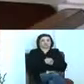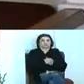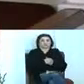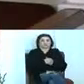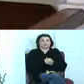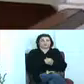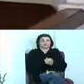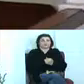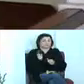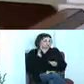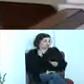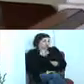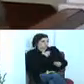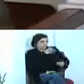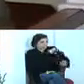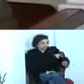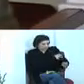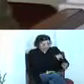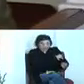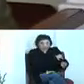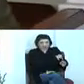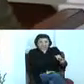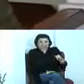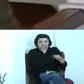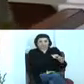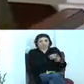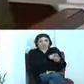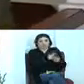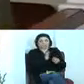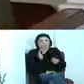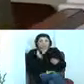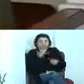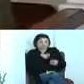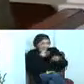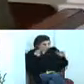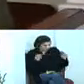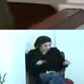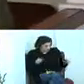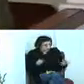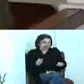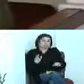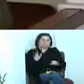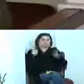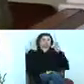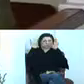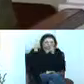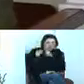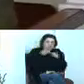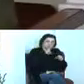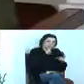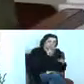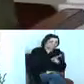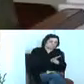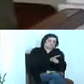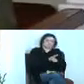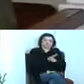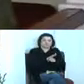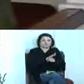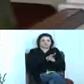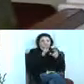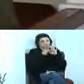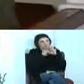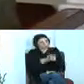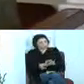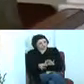Our power, our potential, our hope, and our promises are based on